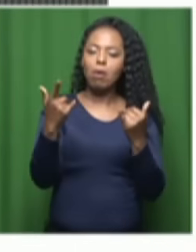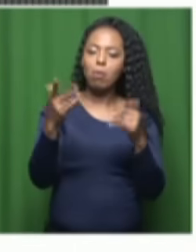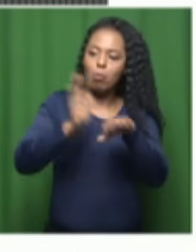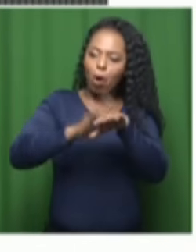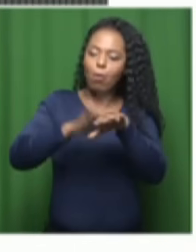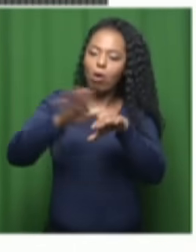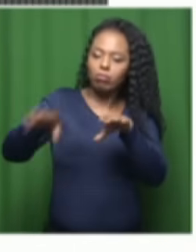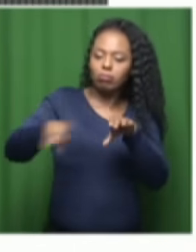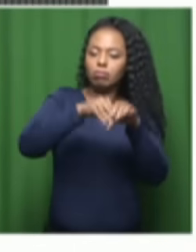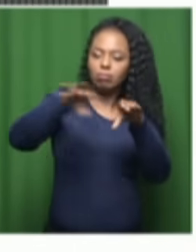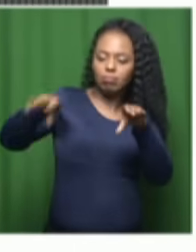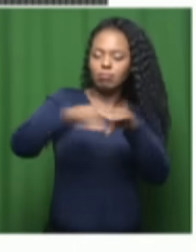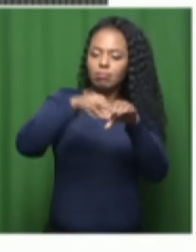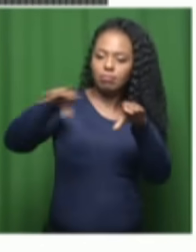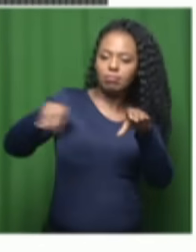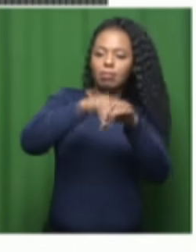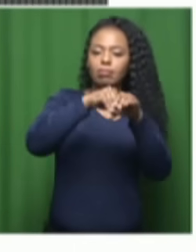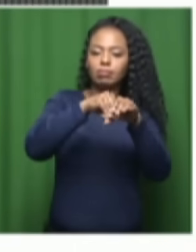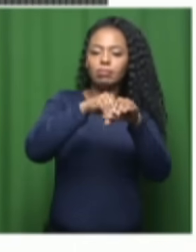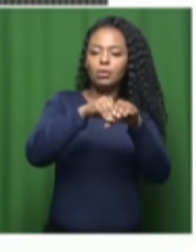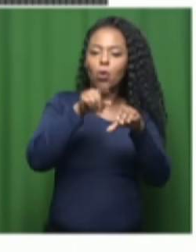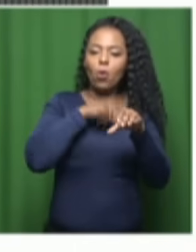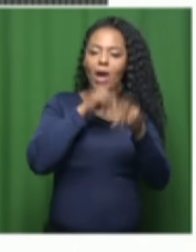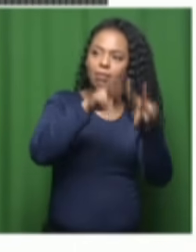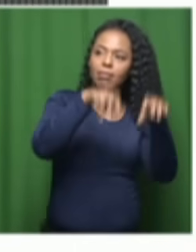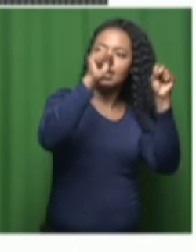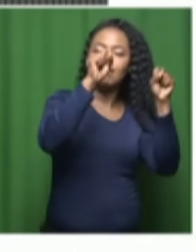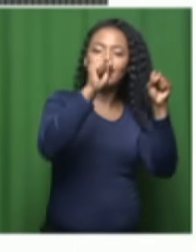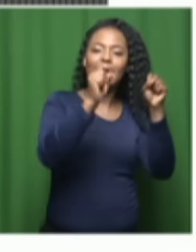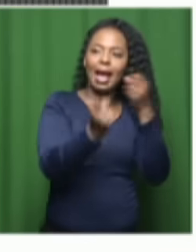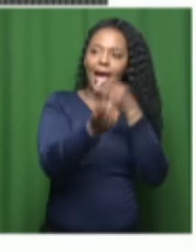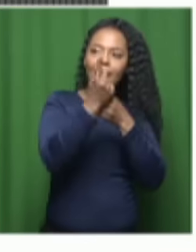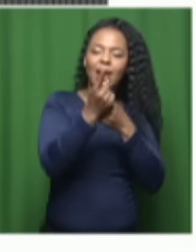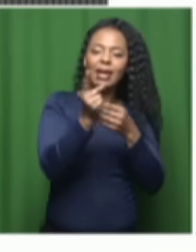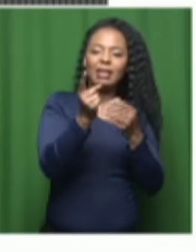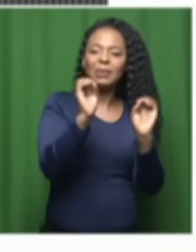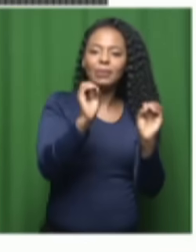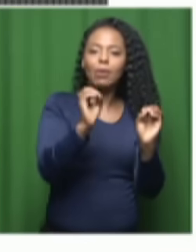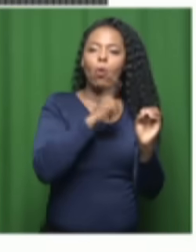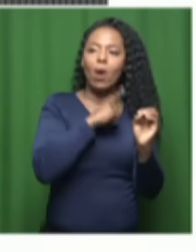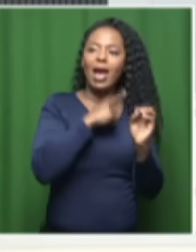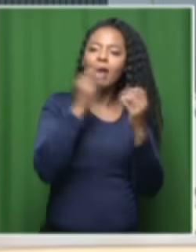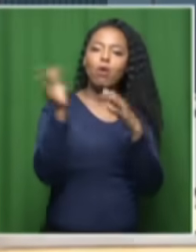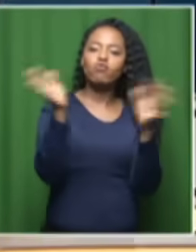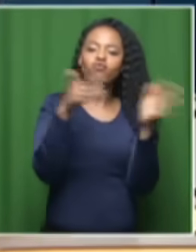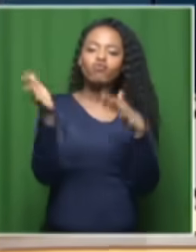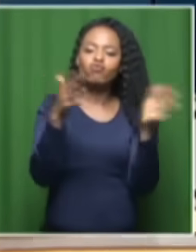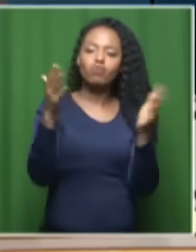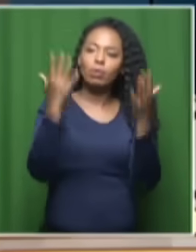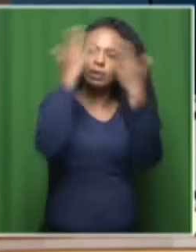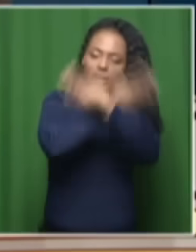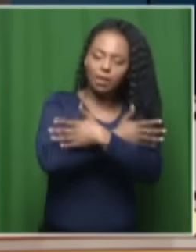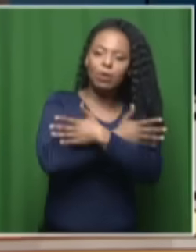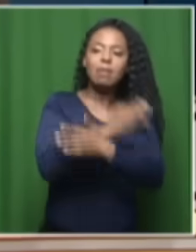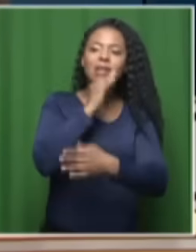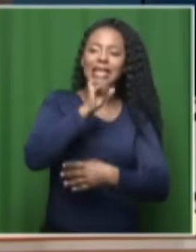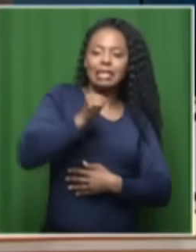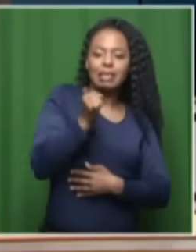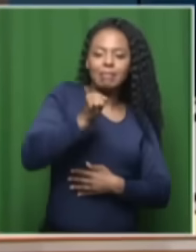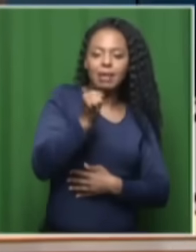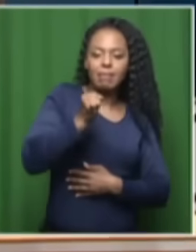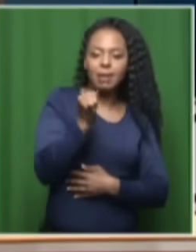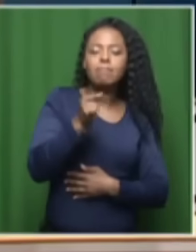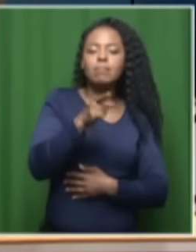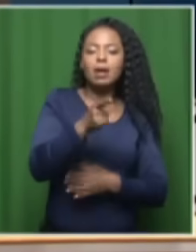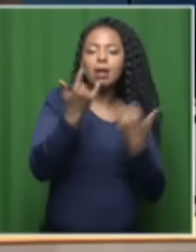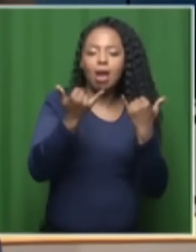the shortage? Not much happens at night, although there's some good wind here at night. We're able to store that. But let's just go